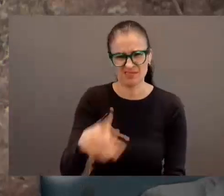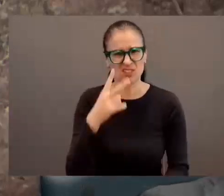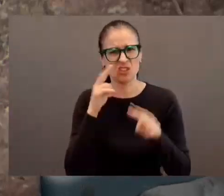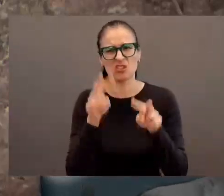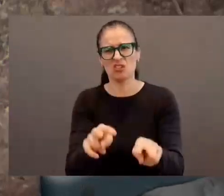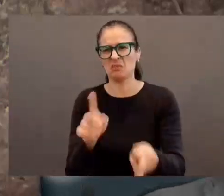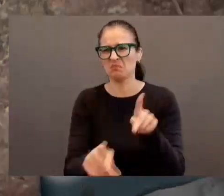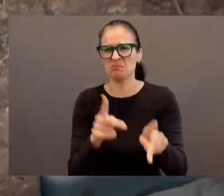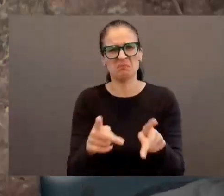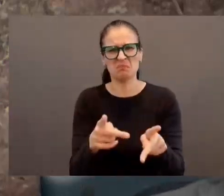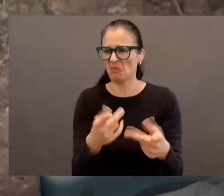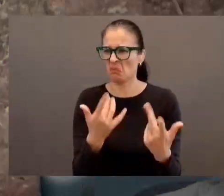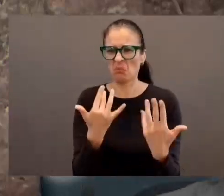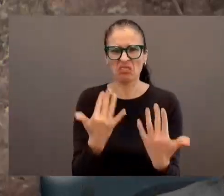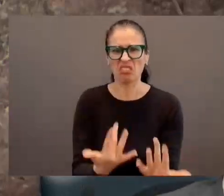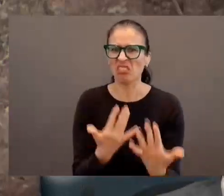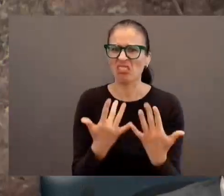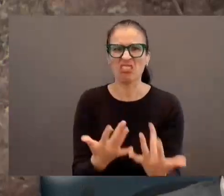issue seriously?